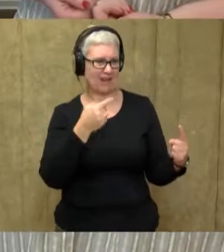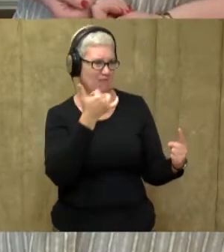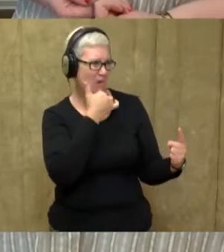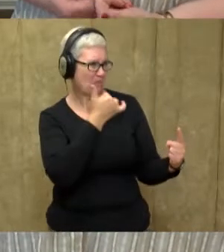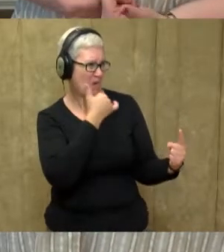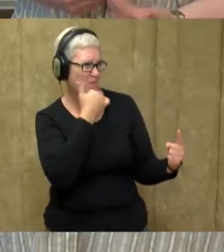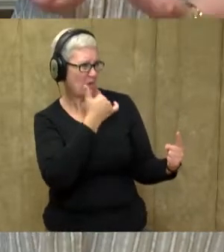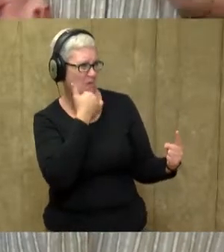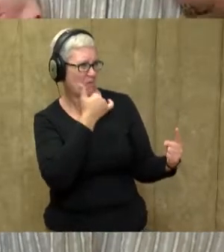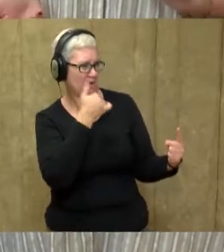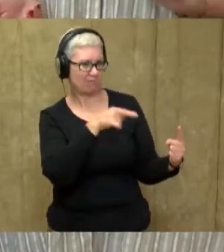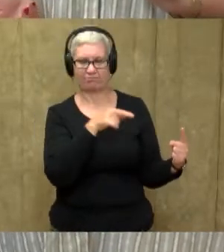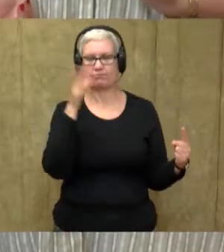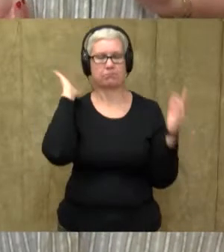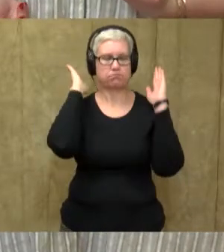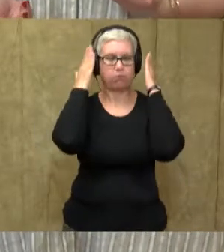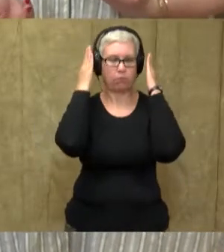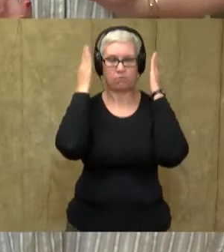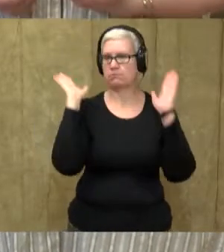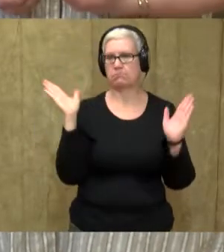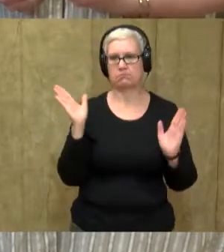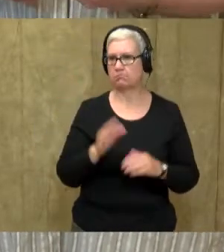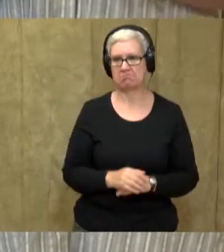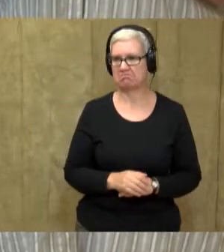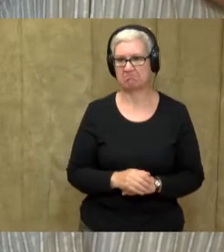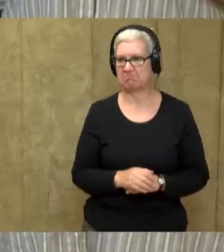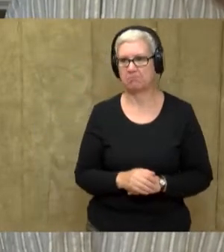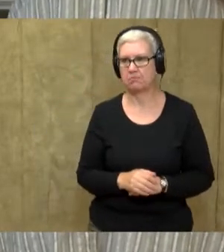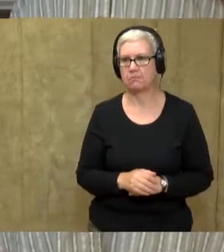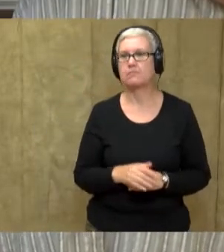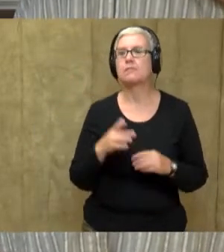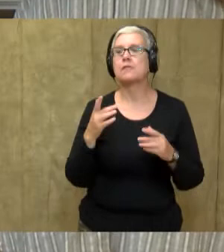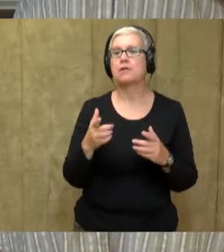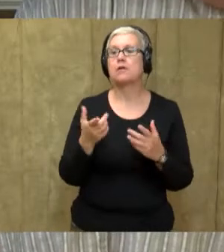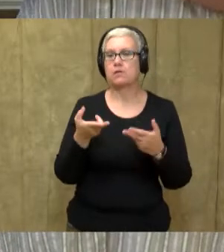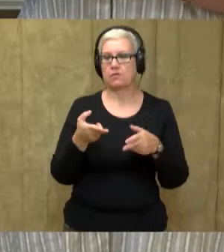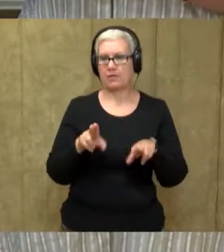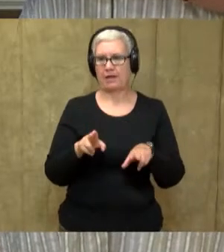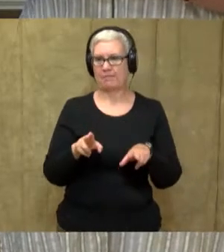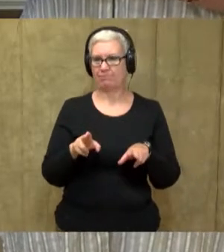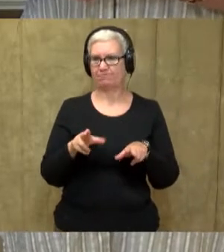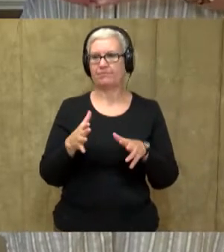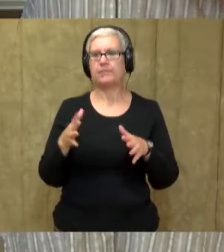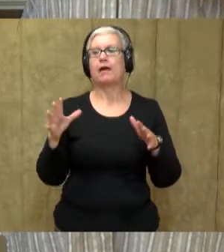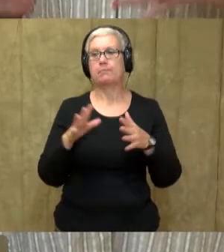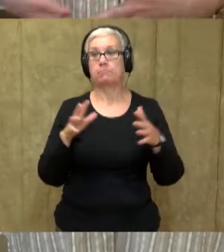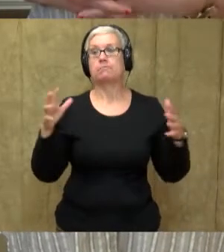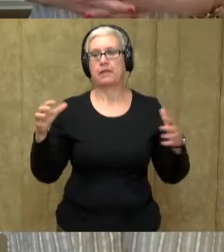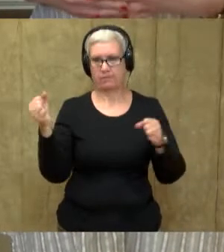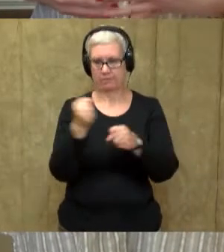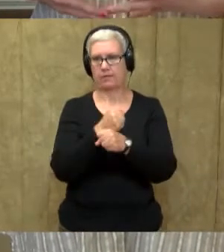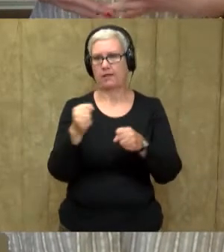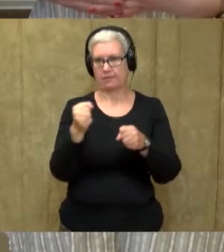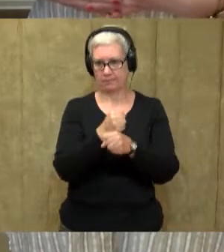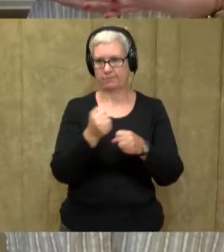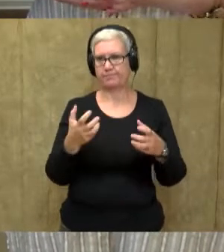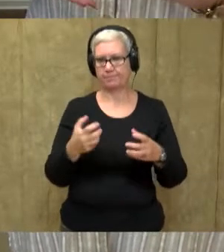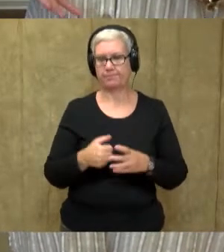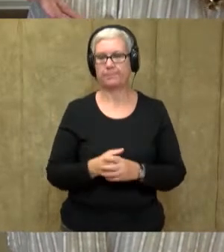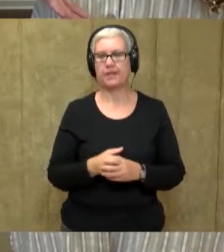are? No. Right? All it's going to do is just cause a bigger fight. And then your parents are going to step